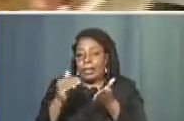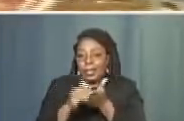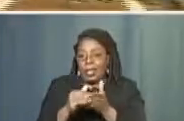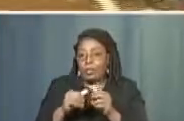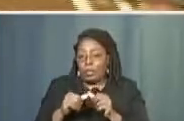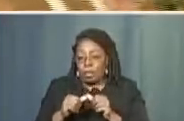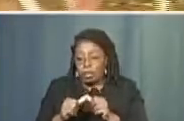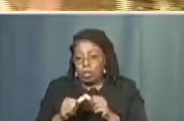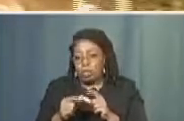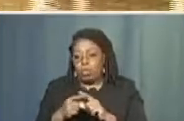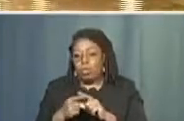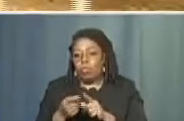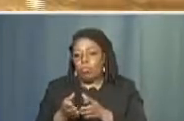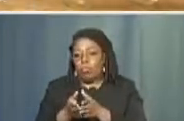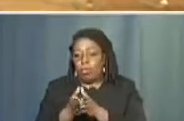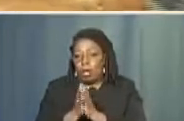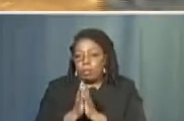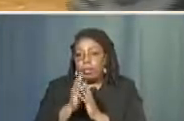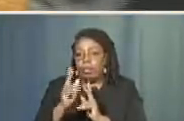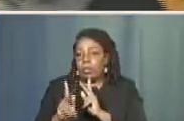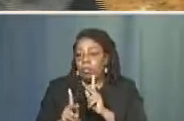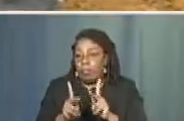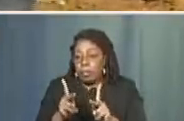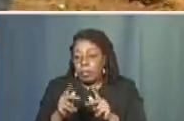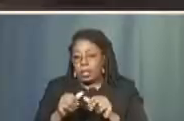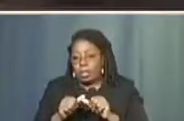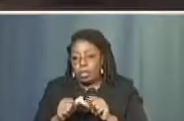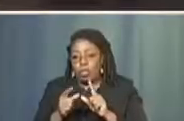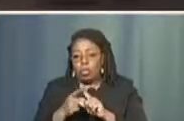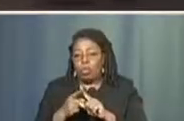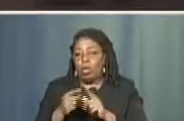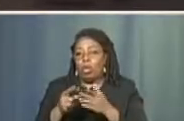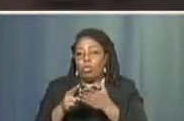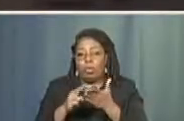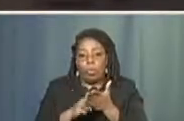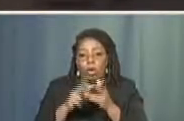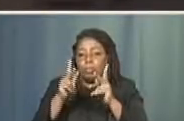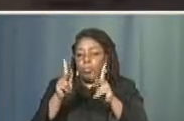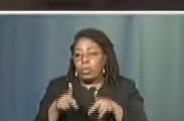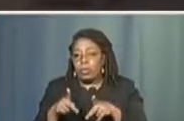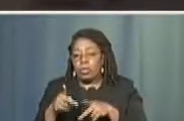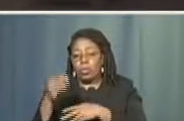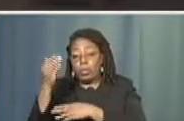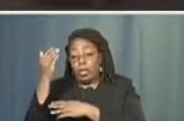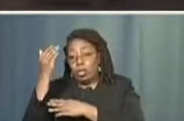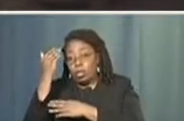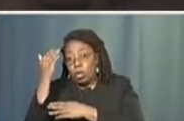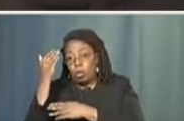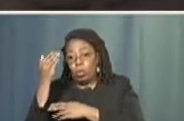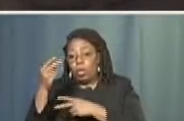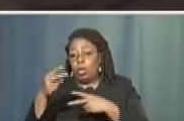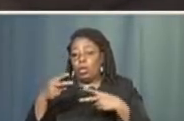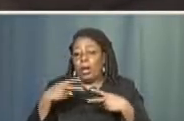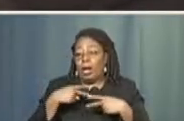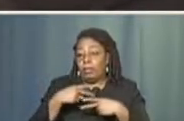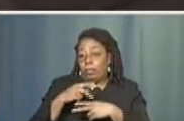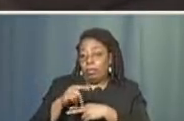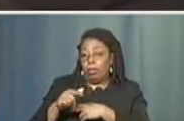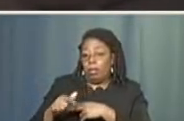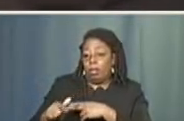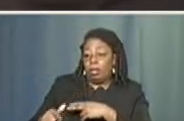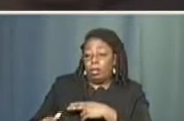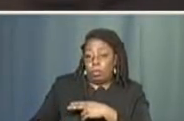continue to appeal to members of the public to continue to report persons whom they are familiar with being in possession with